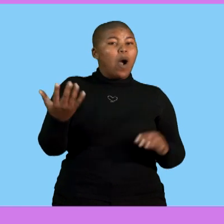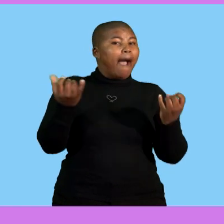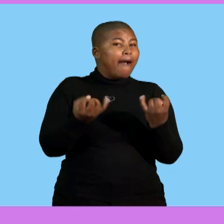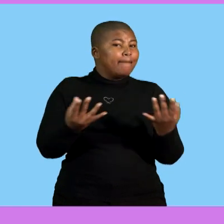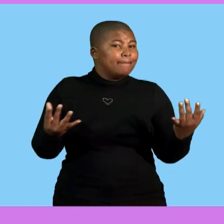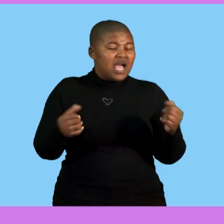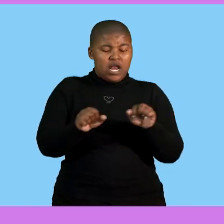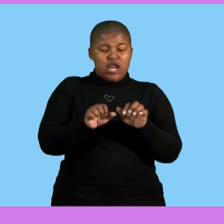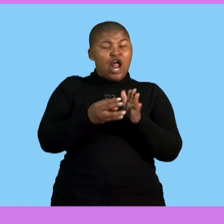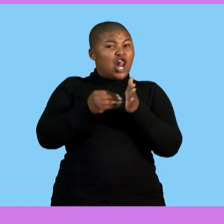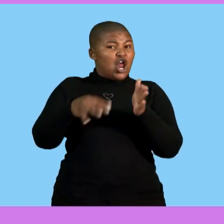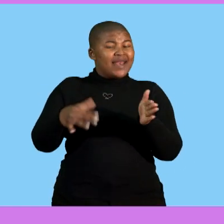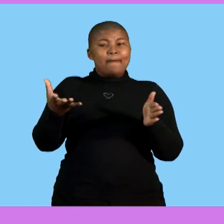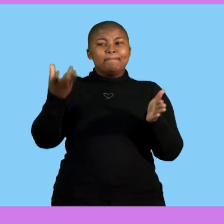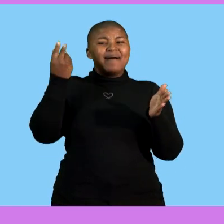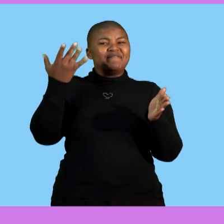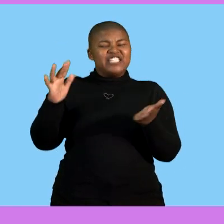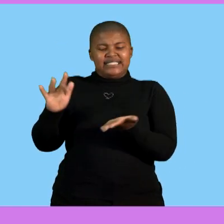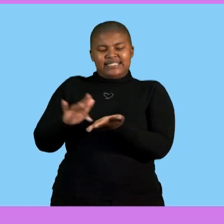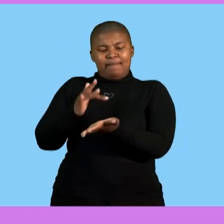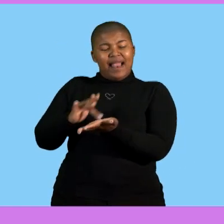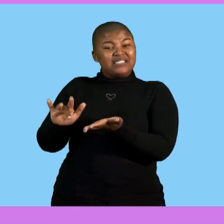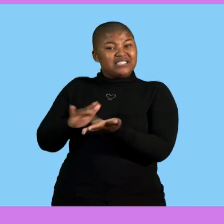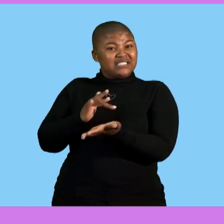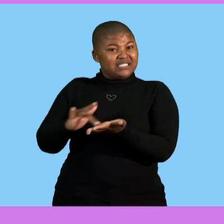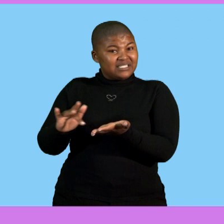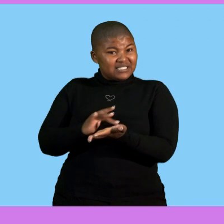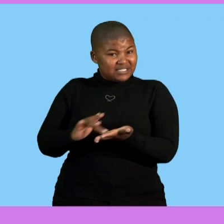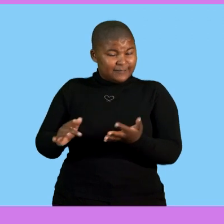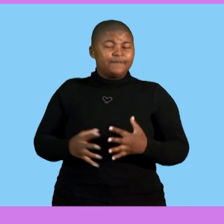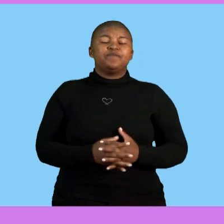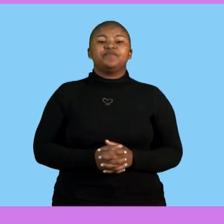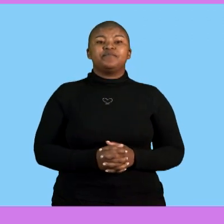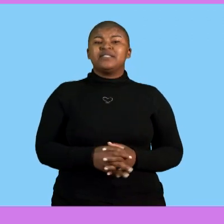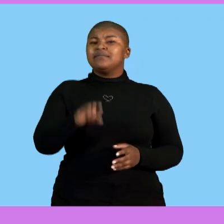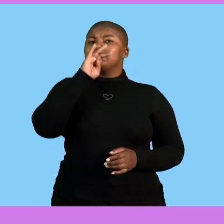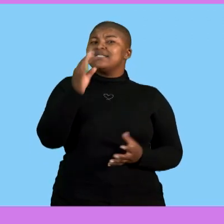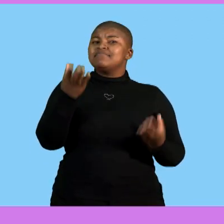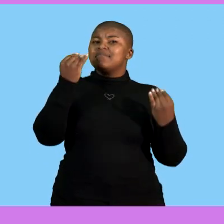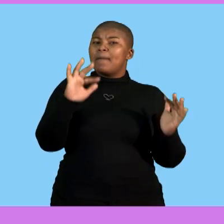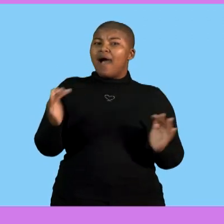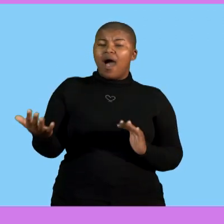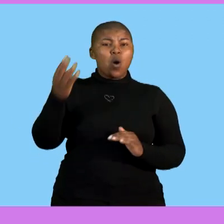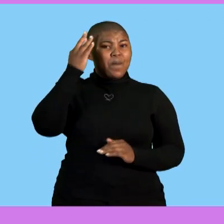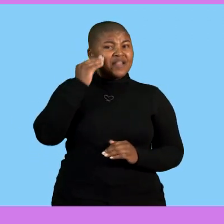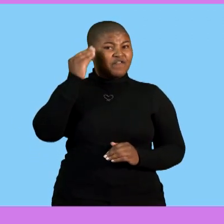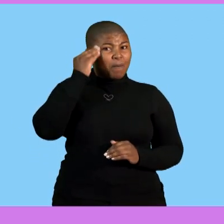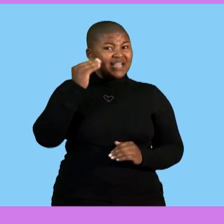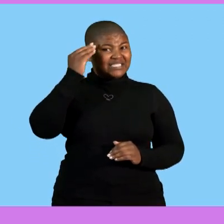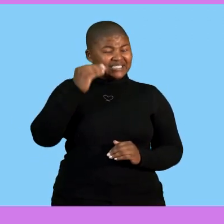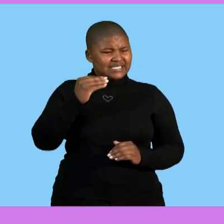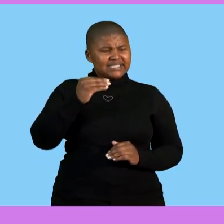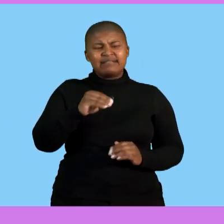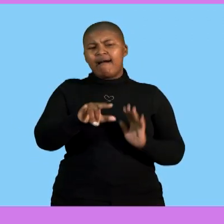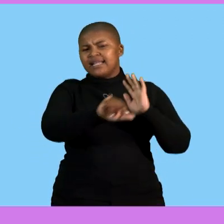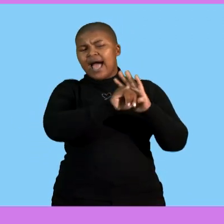who received tablets per class. So now in order for us to collect information on the